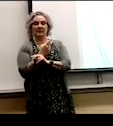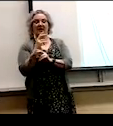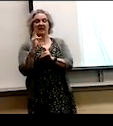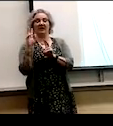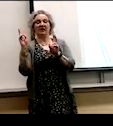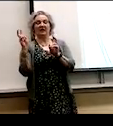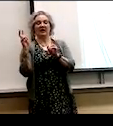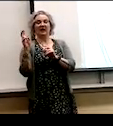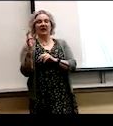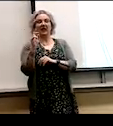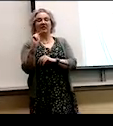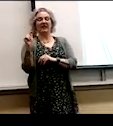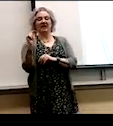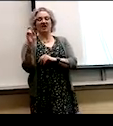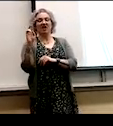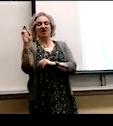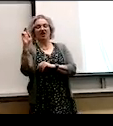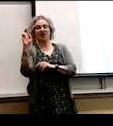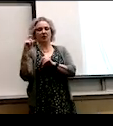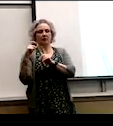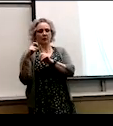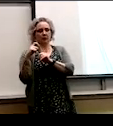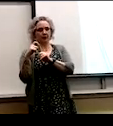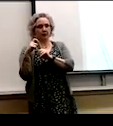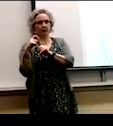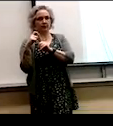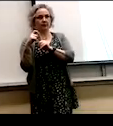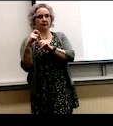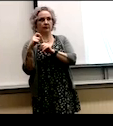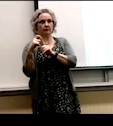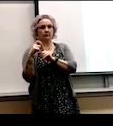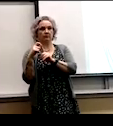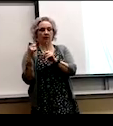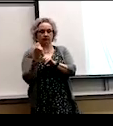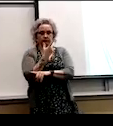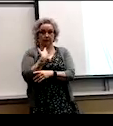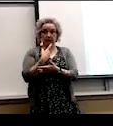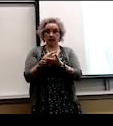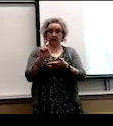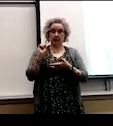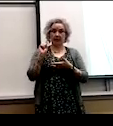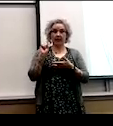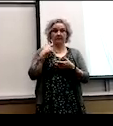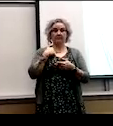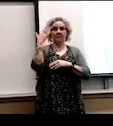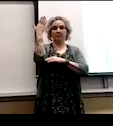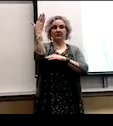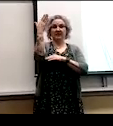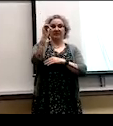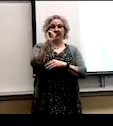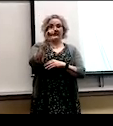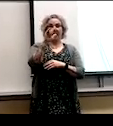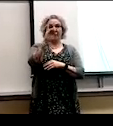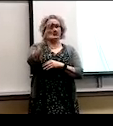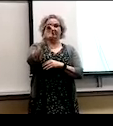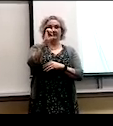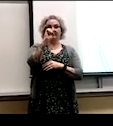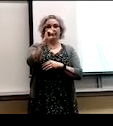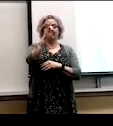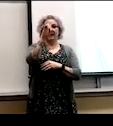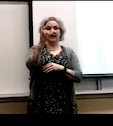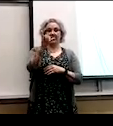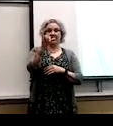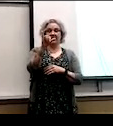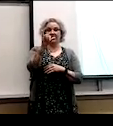say the R word at my talk for the Alice Sadi last week, but so that's why I didn't write it out. It's